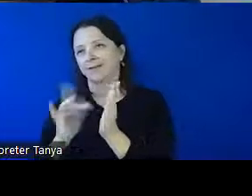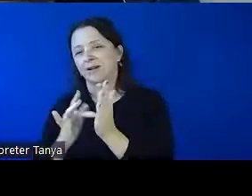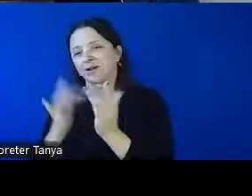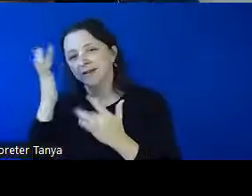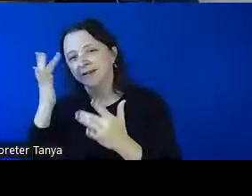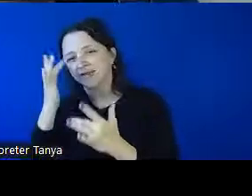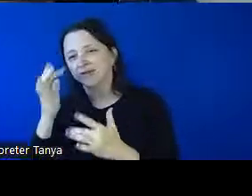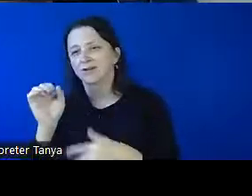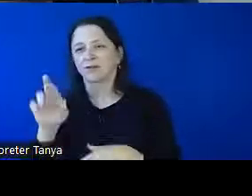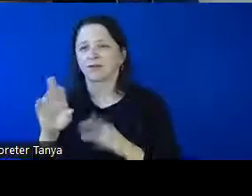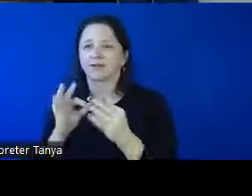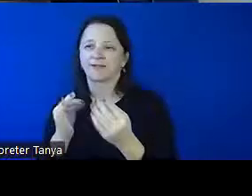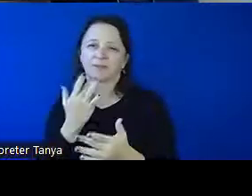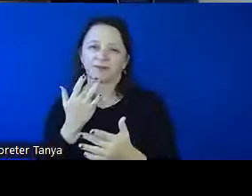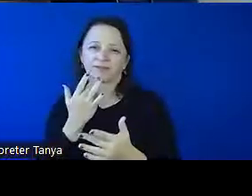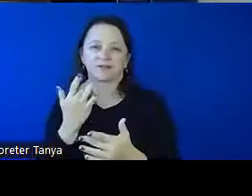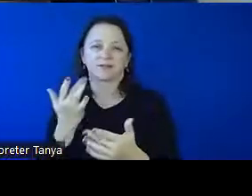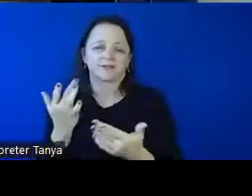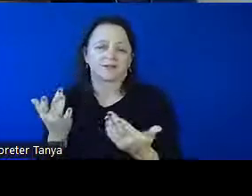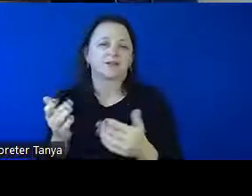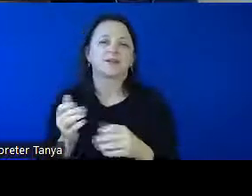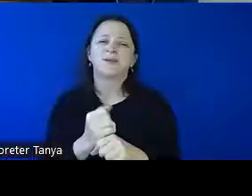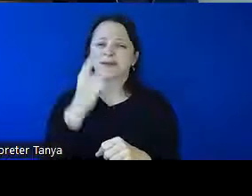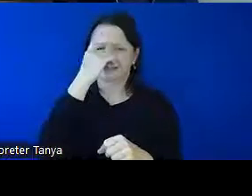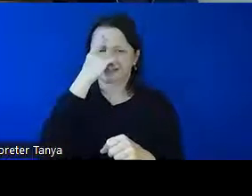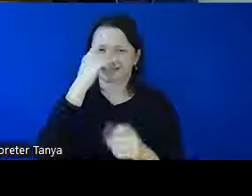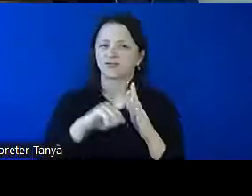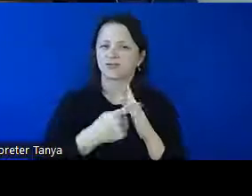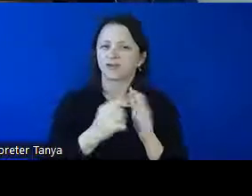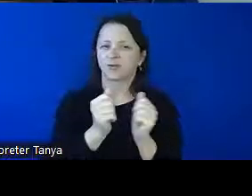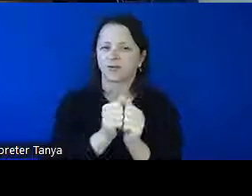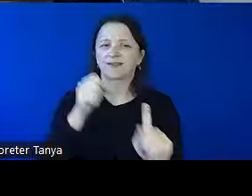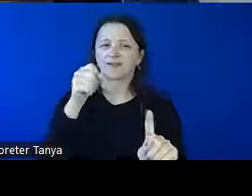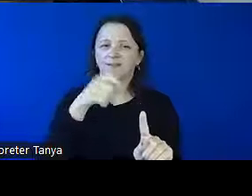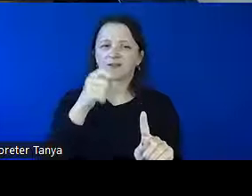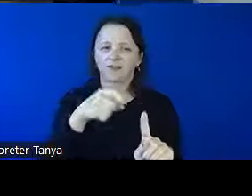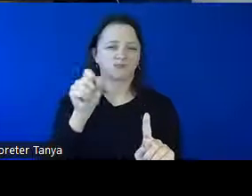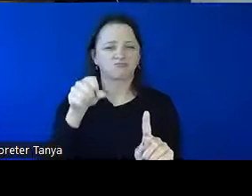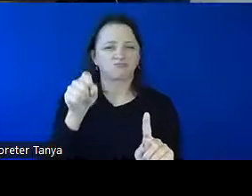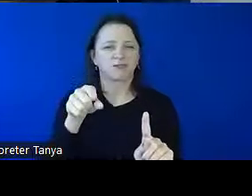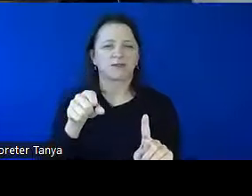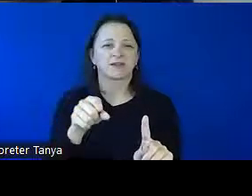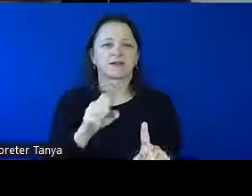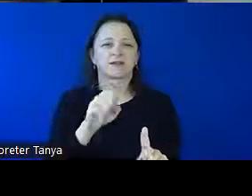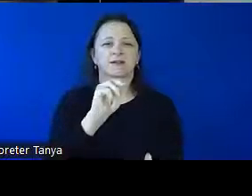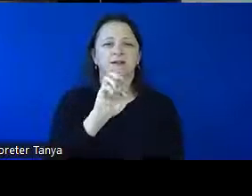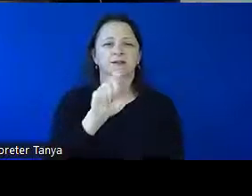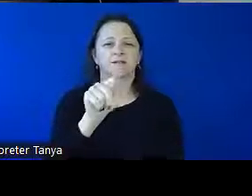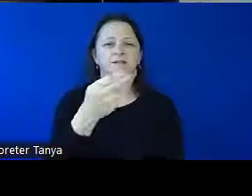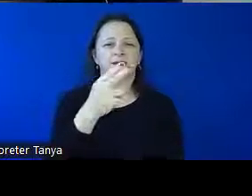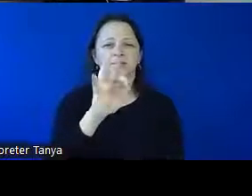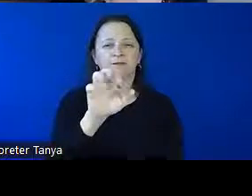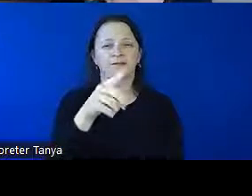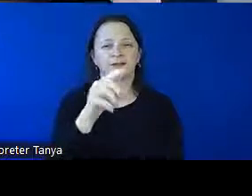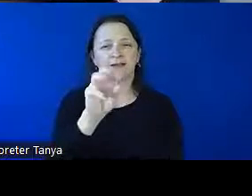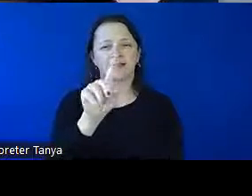youth or family preferences, it makes sense to generally start with a stimulant, and the methylphenidate products, the things